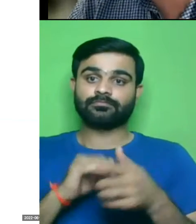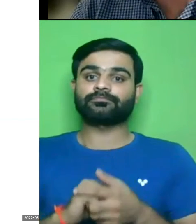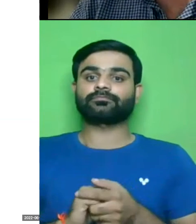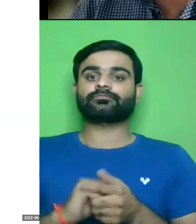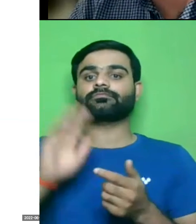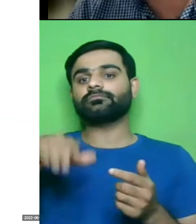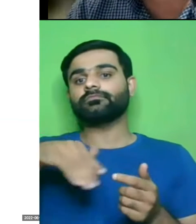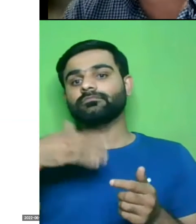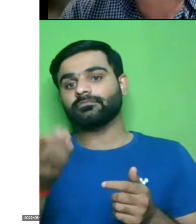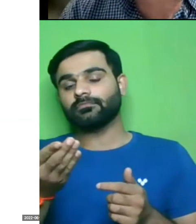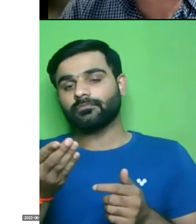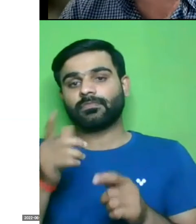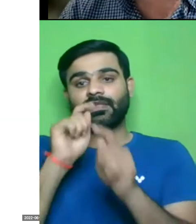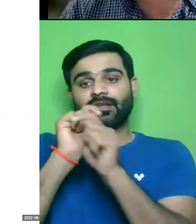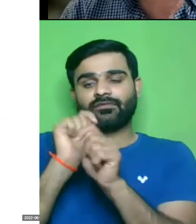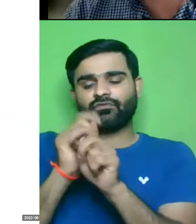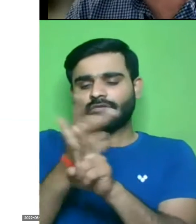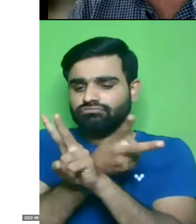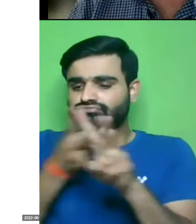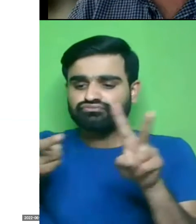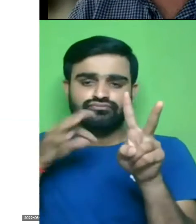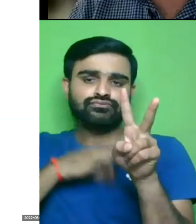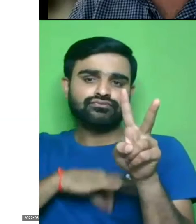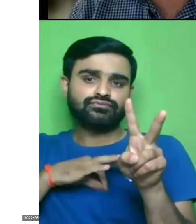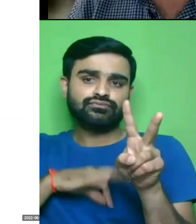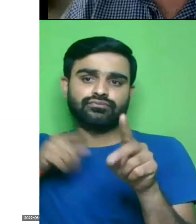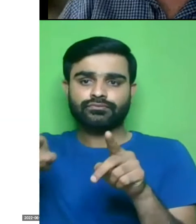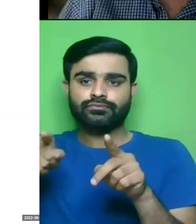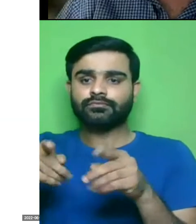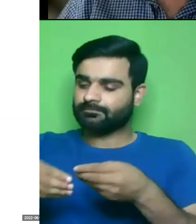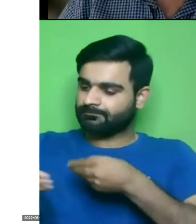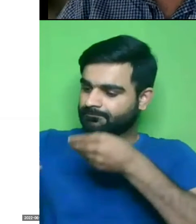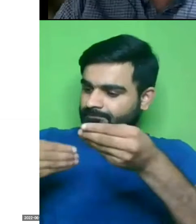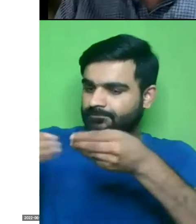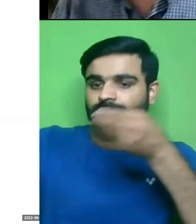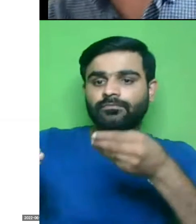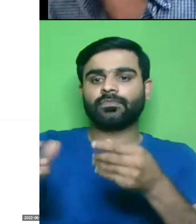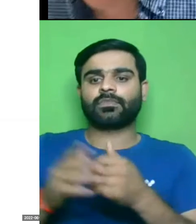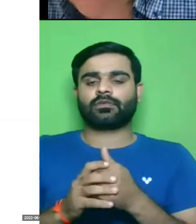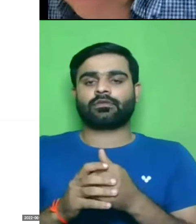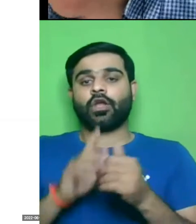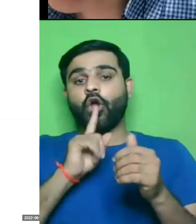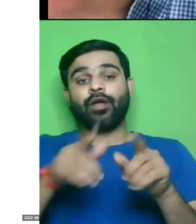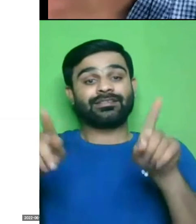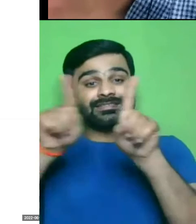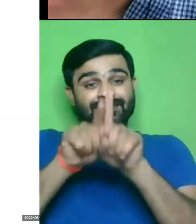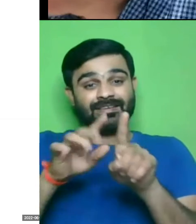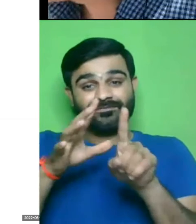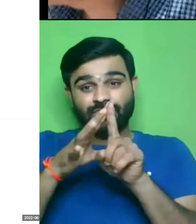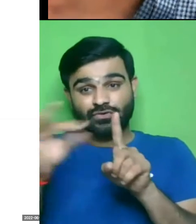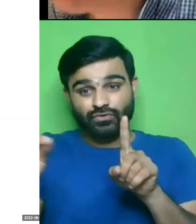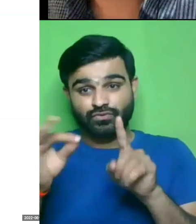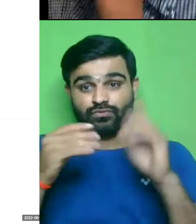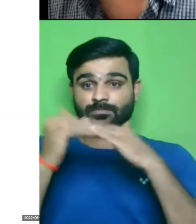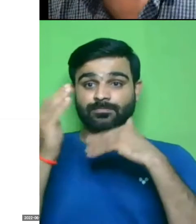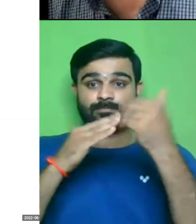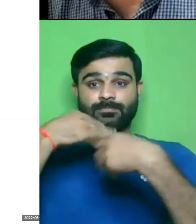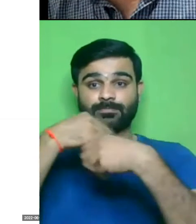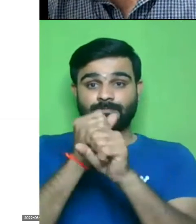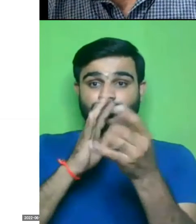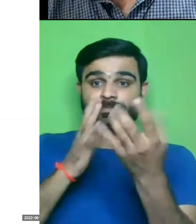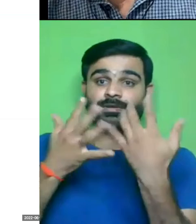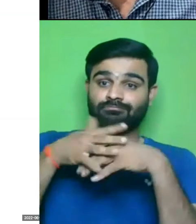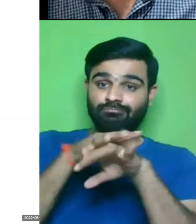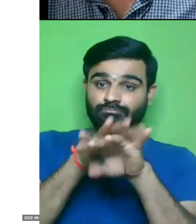and also what kind of benefits are being given. In order to do that, in order to build inclusive social